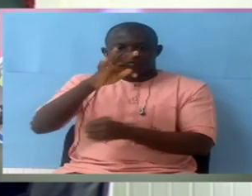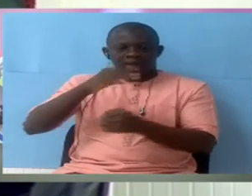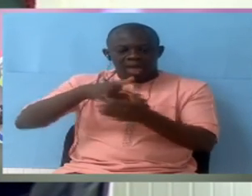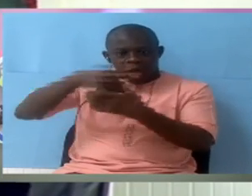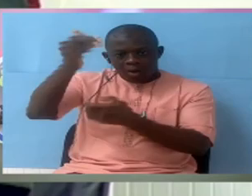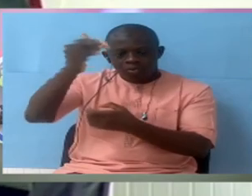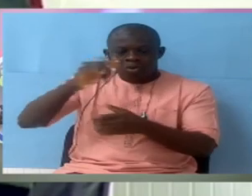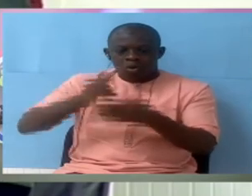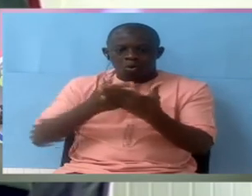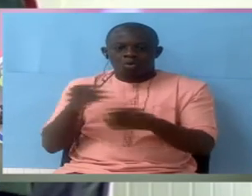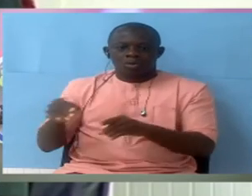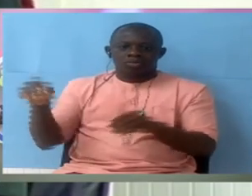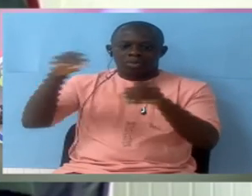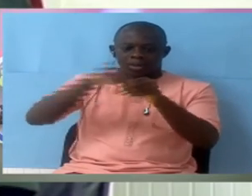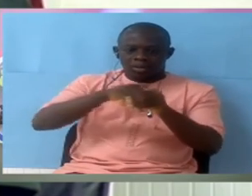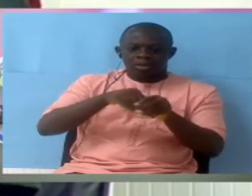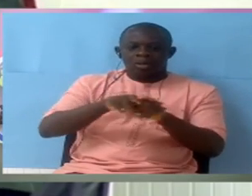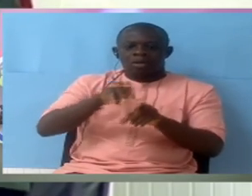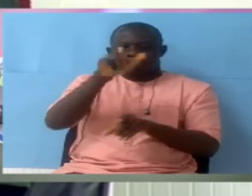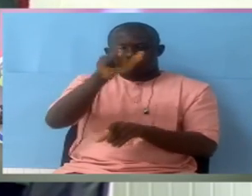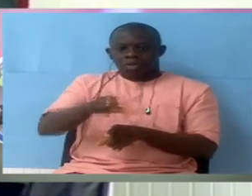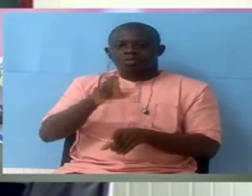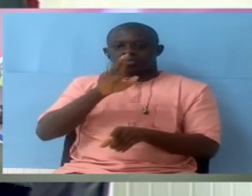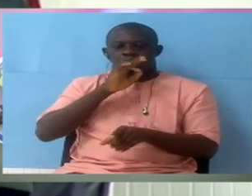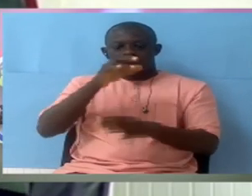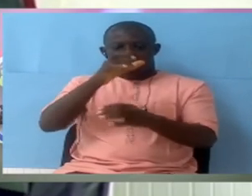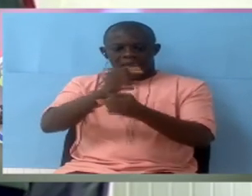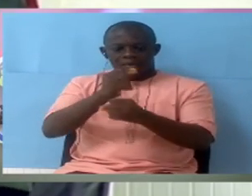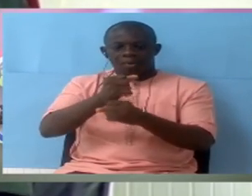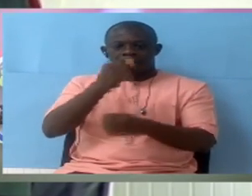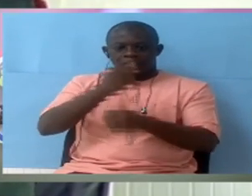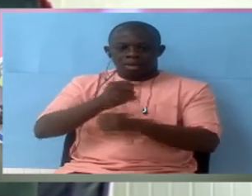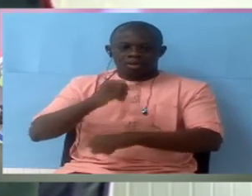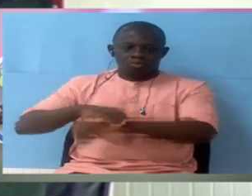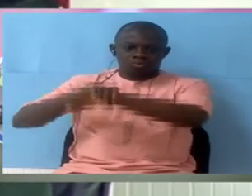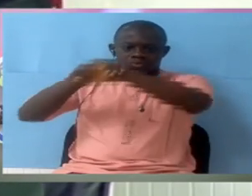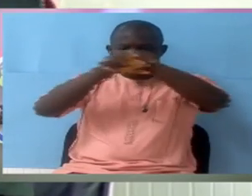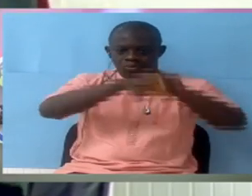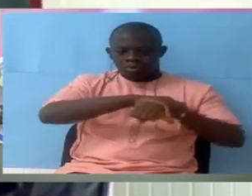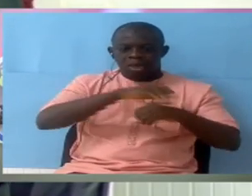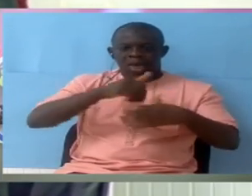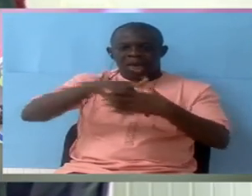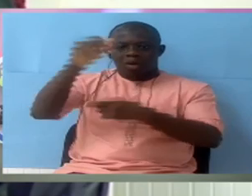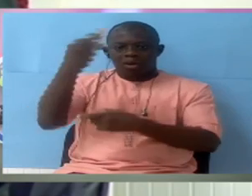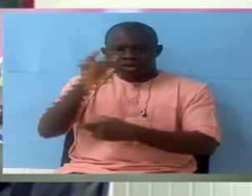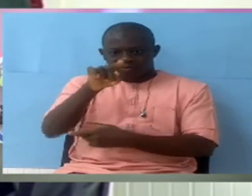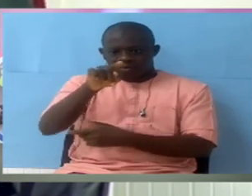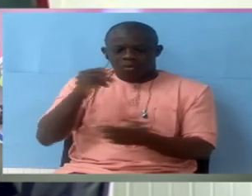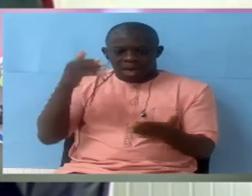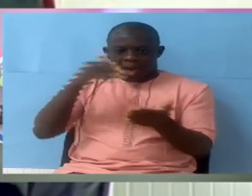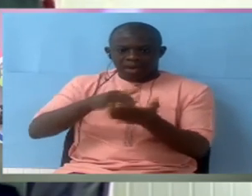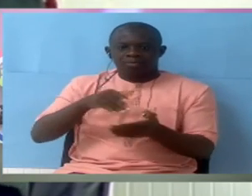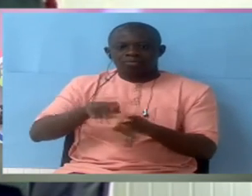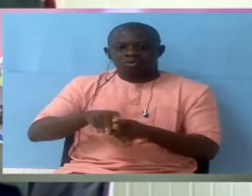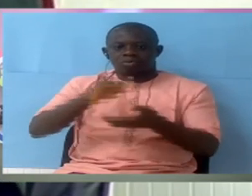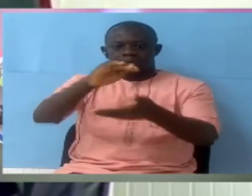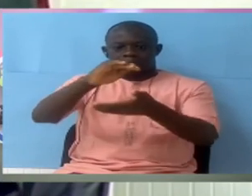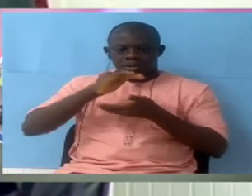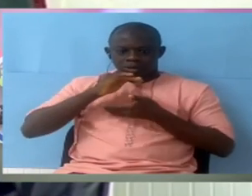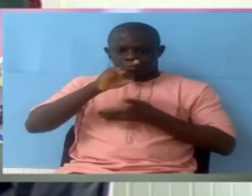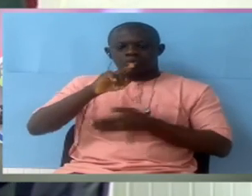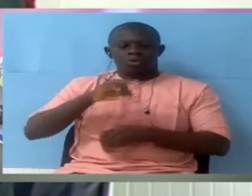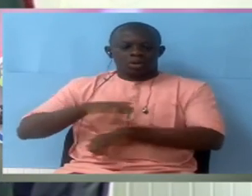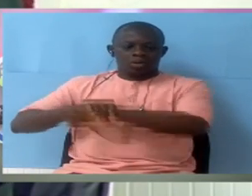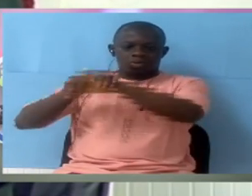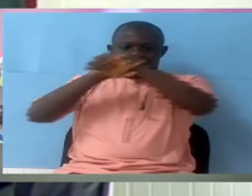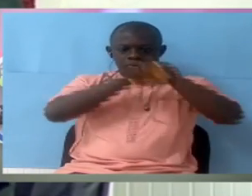the facilitator to take you out, and when you come he receive you to take you in. Omar Koli dal mo fa nekkon rek kep